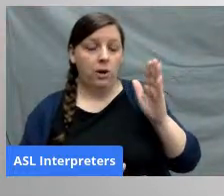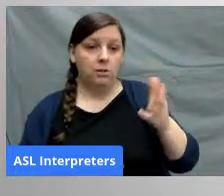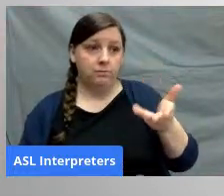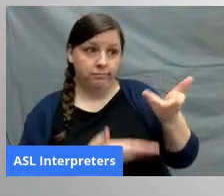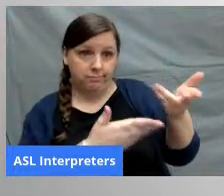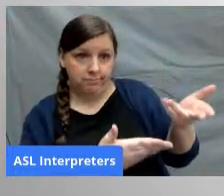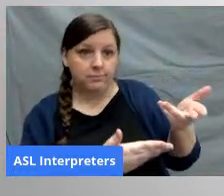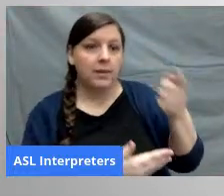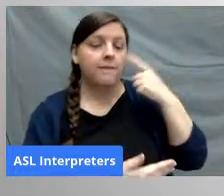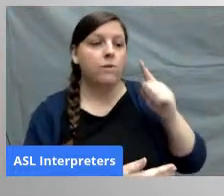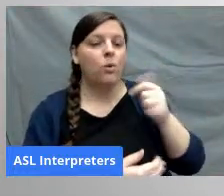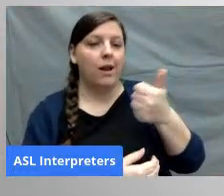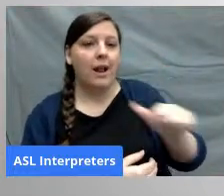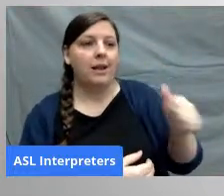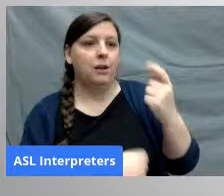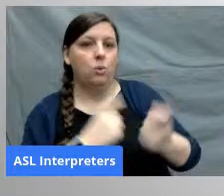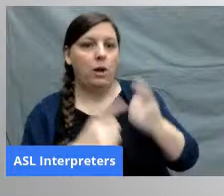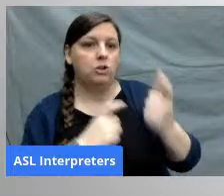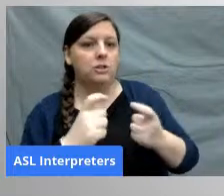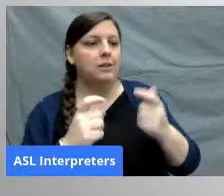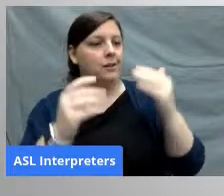steps.